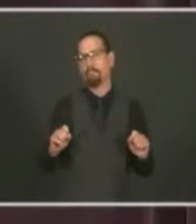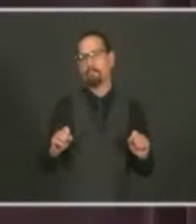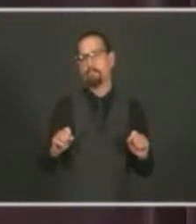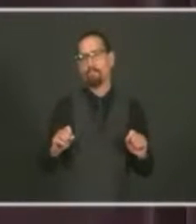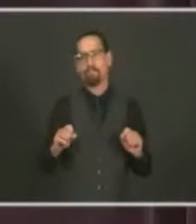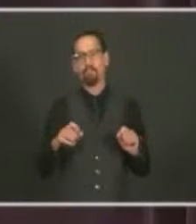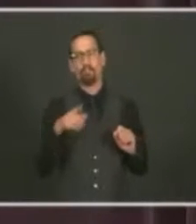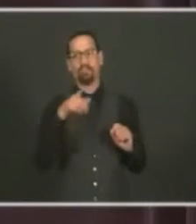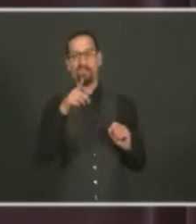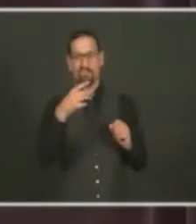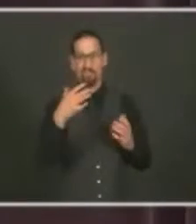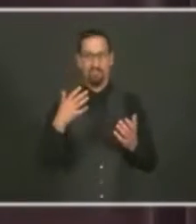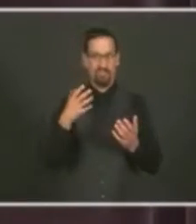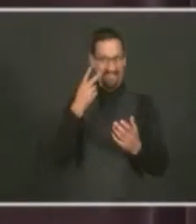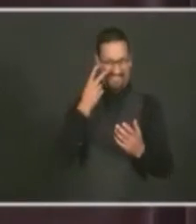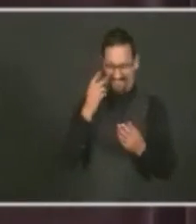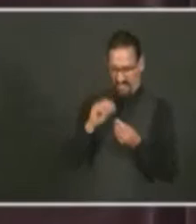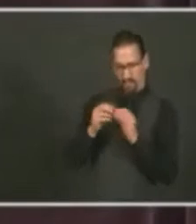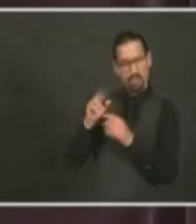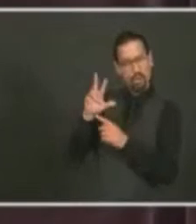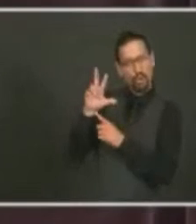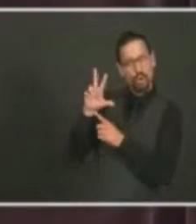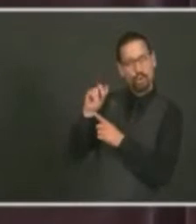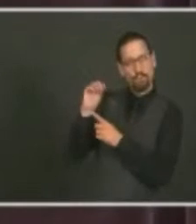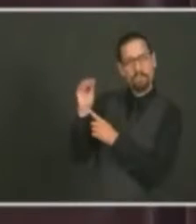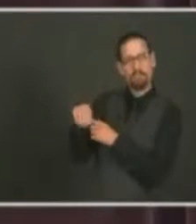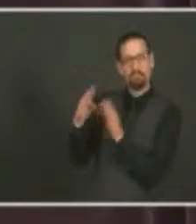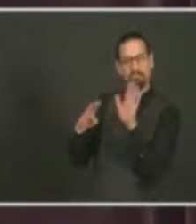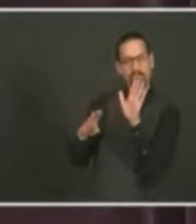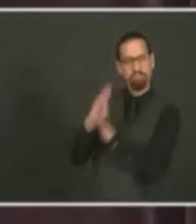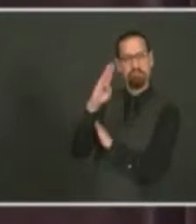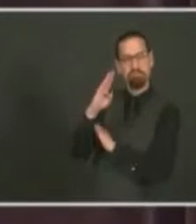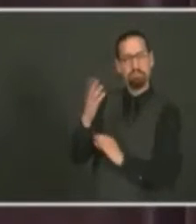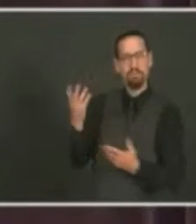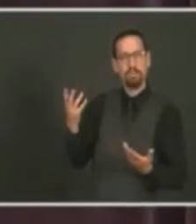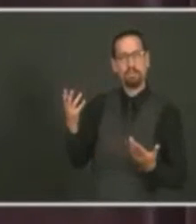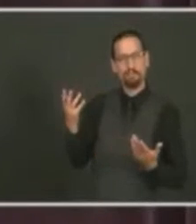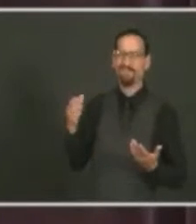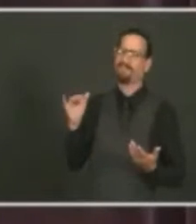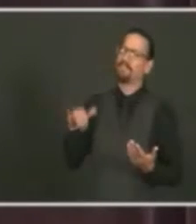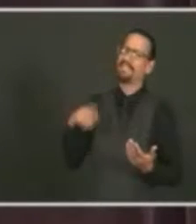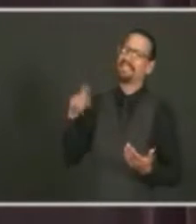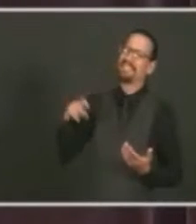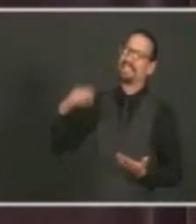seeing. As the governor said, we have been doing a lot of testing,